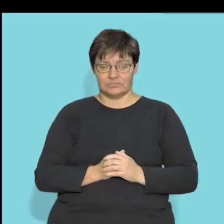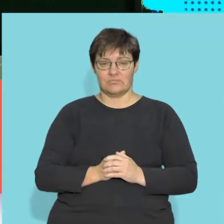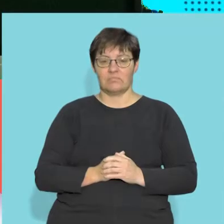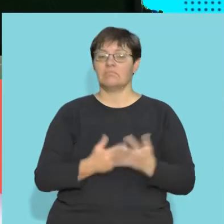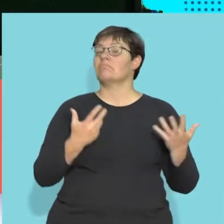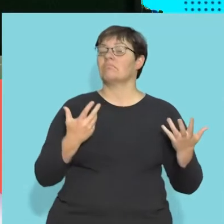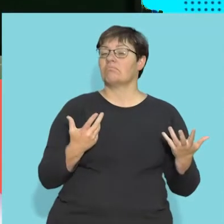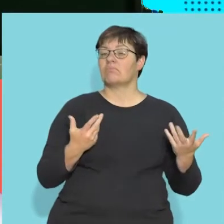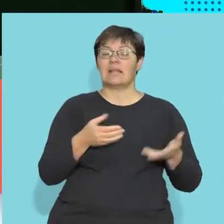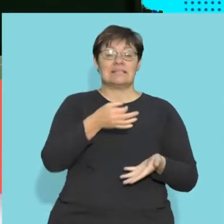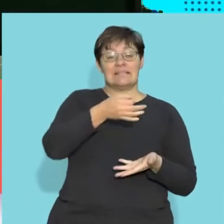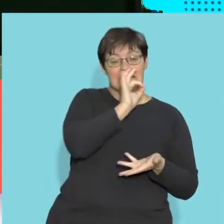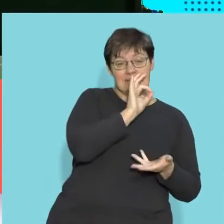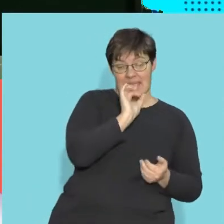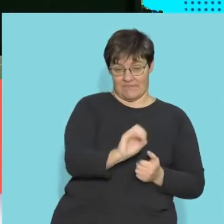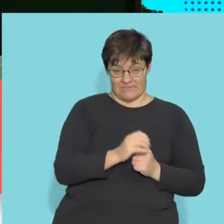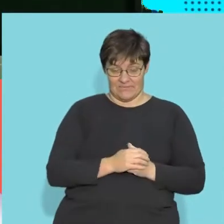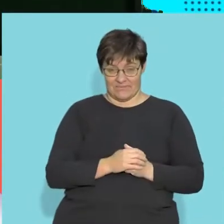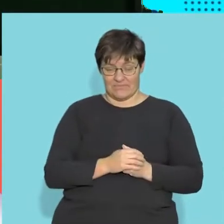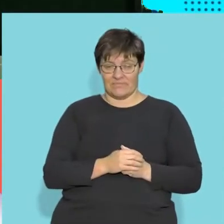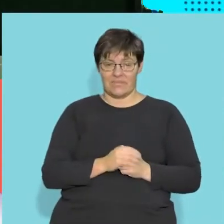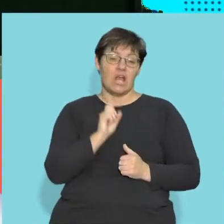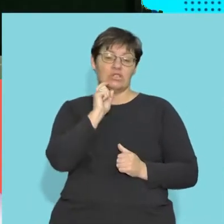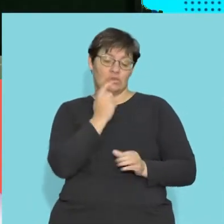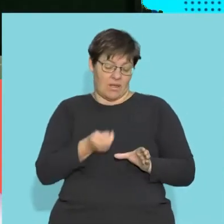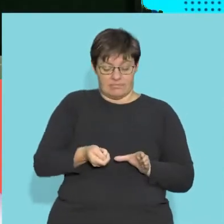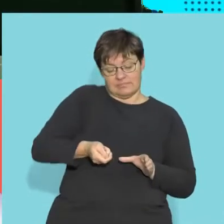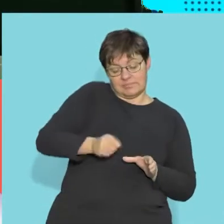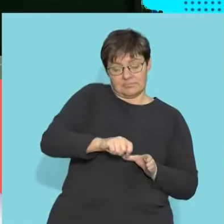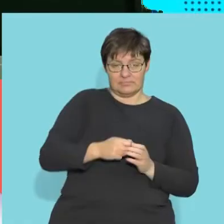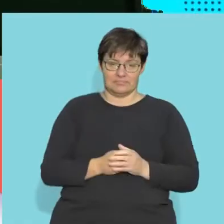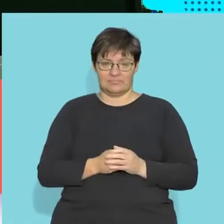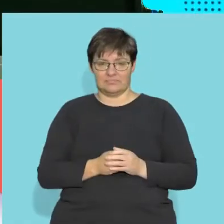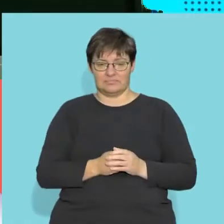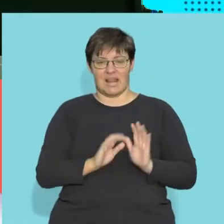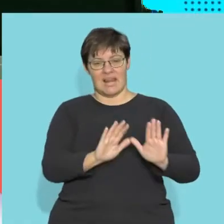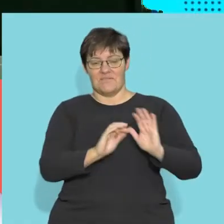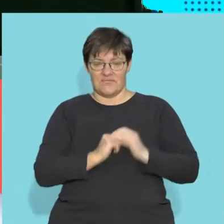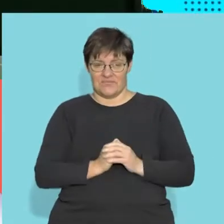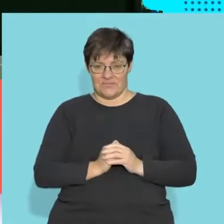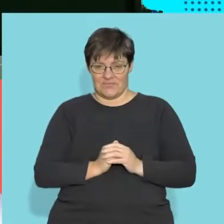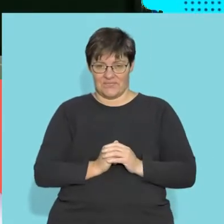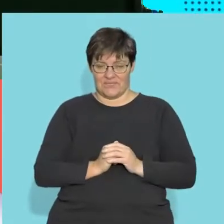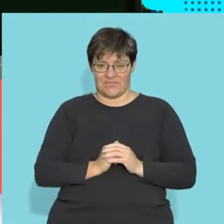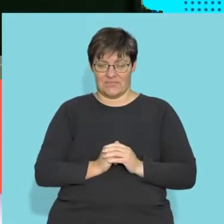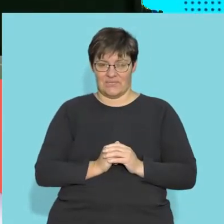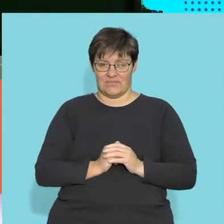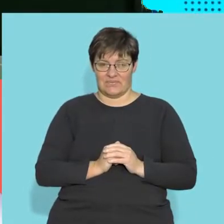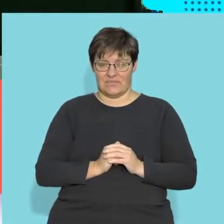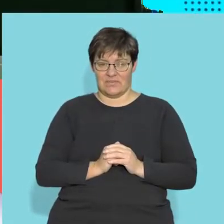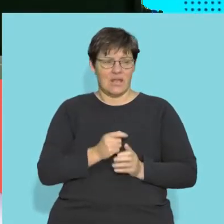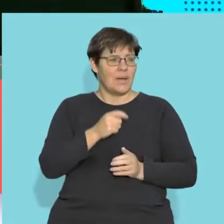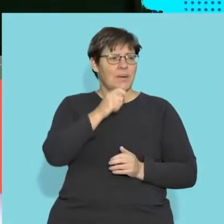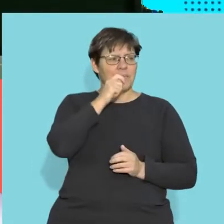analogy. You have a cup of tea, and you put sugar in it, and you just leave it, okay? So if